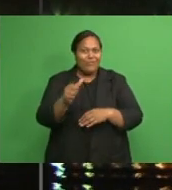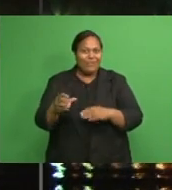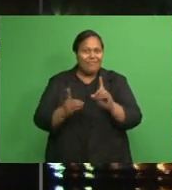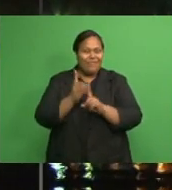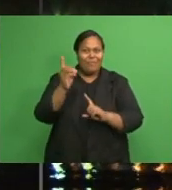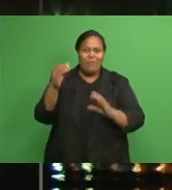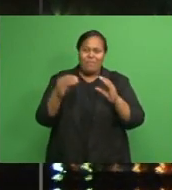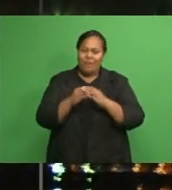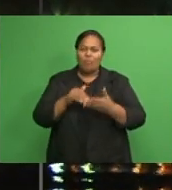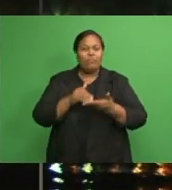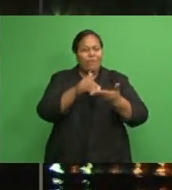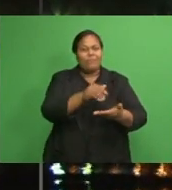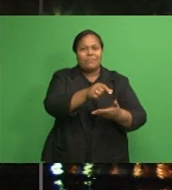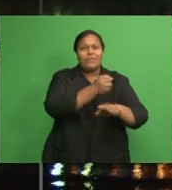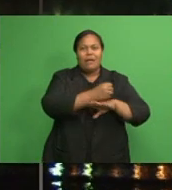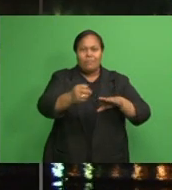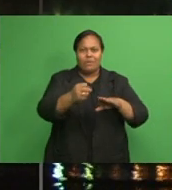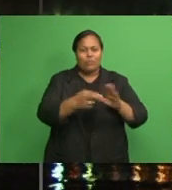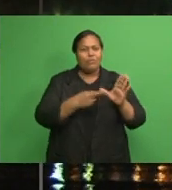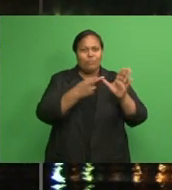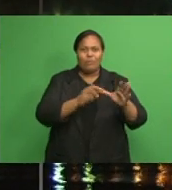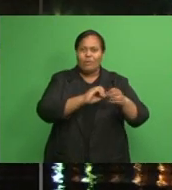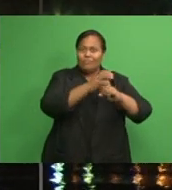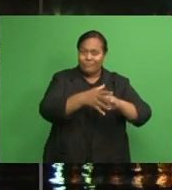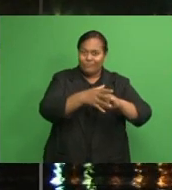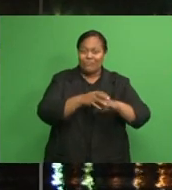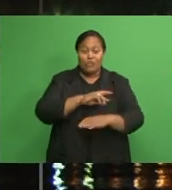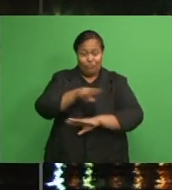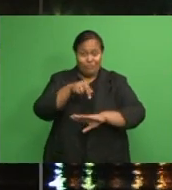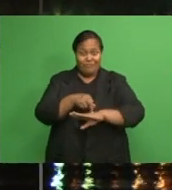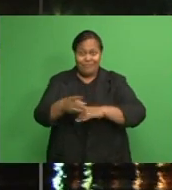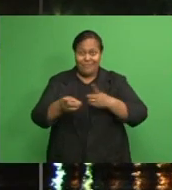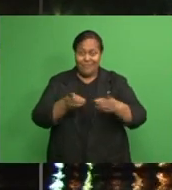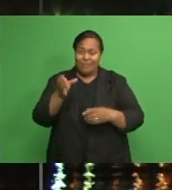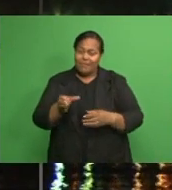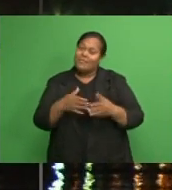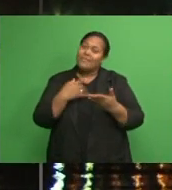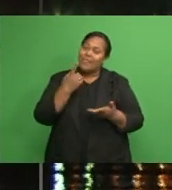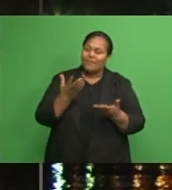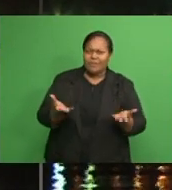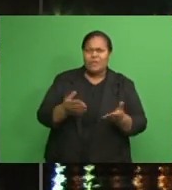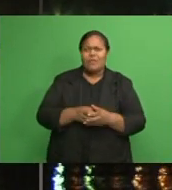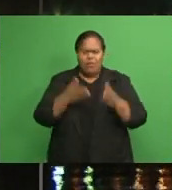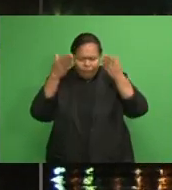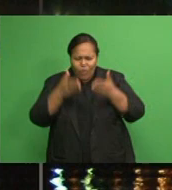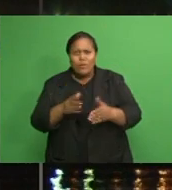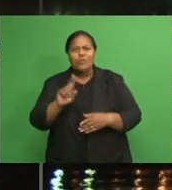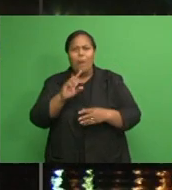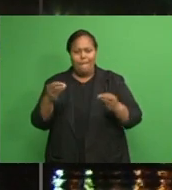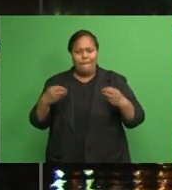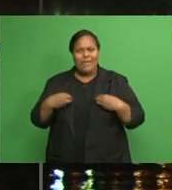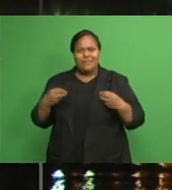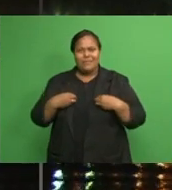its COVID-19 response. Regional Director Masayuki Tachiri says the focus is on the private sector as it